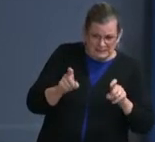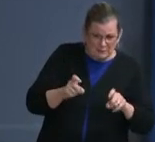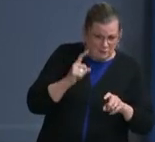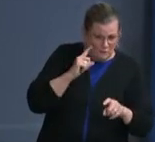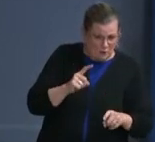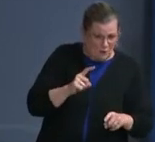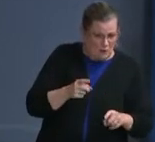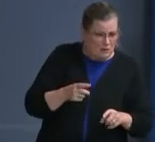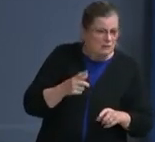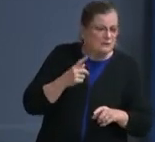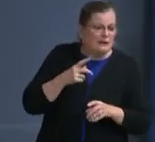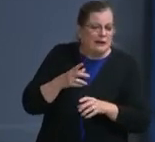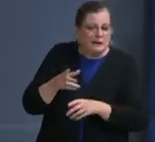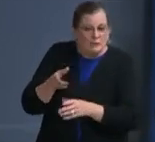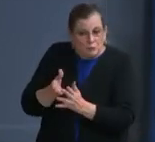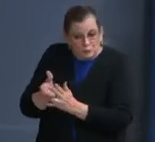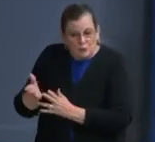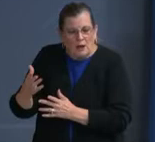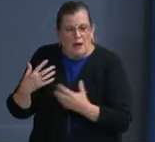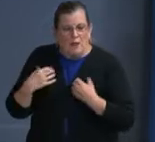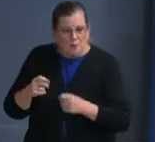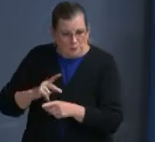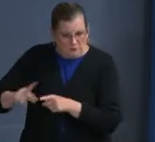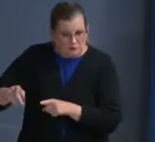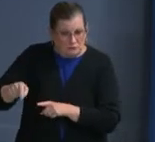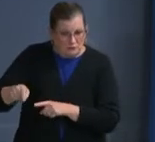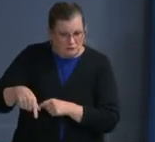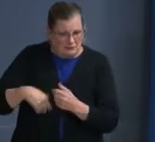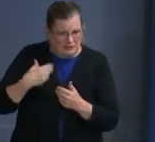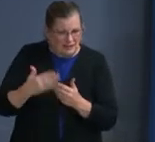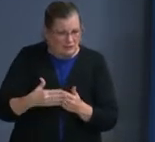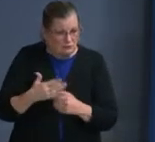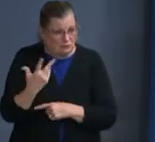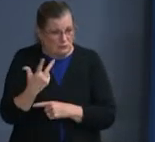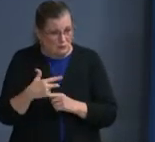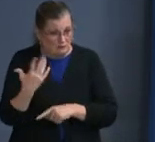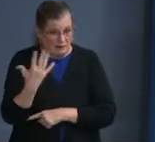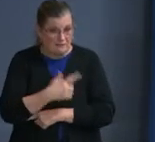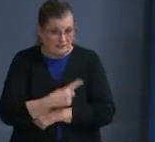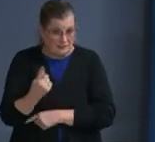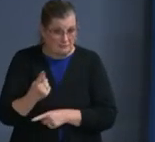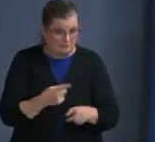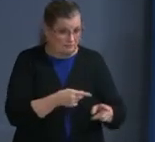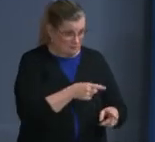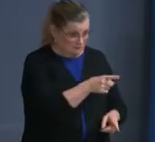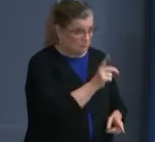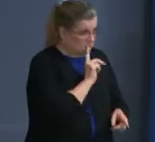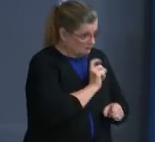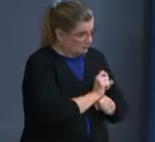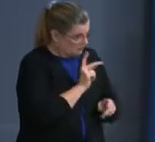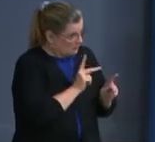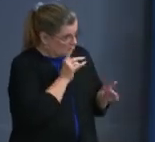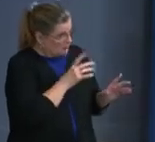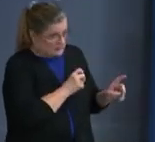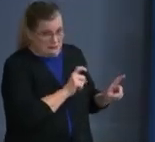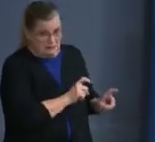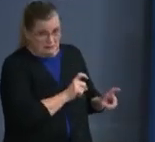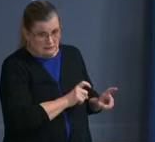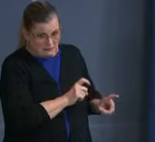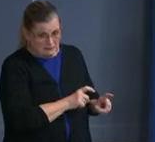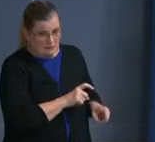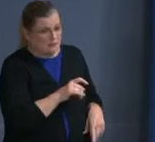professionals, that would occur within the next 3 to 5 days. So you will be getting them tested? We're going to give that some consideration,